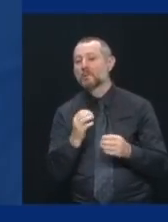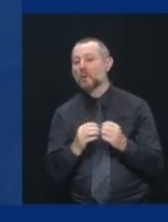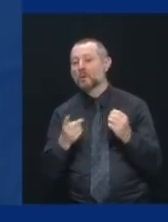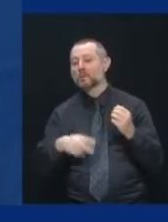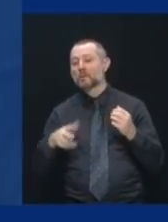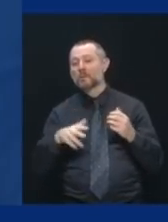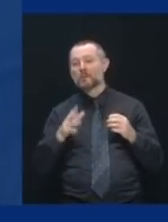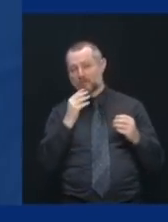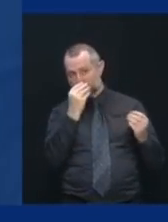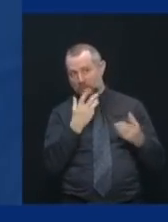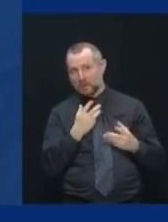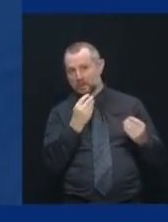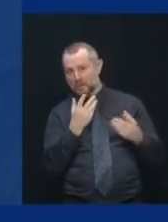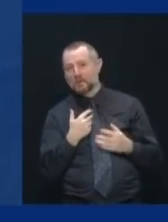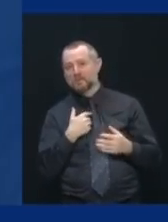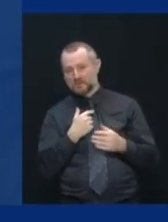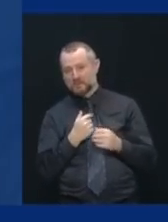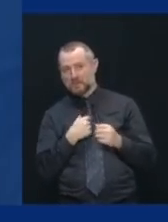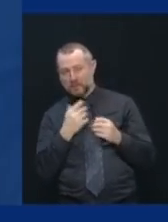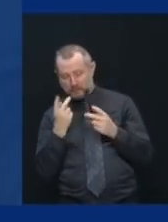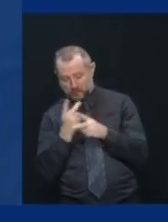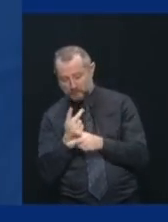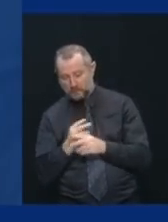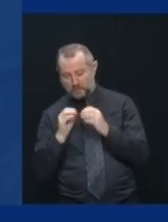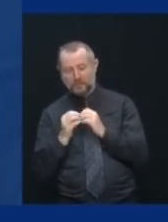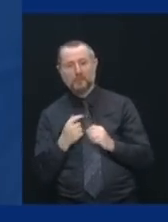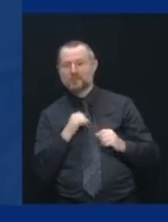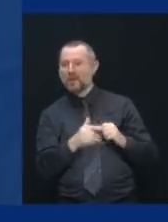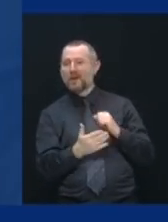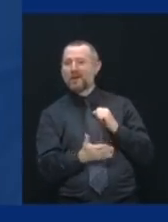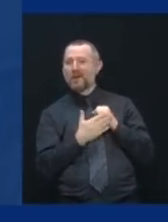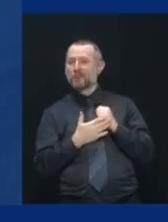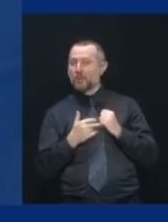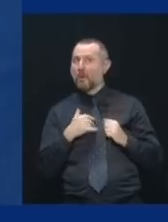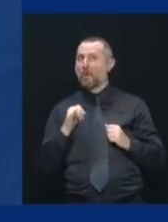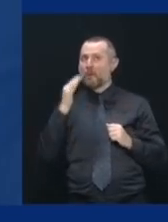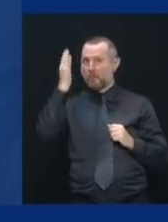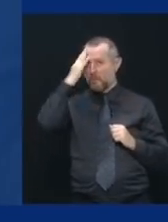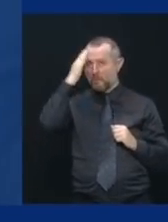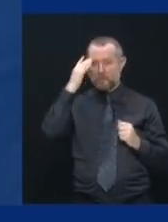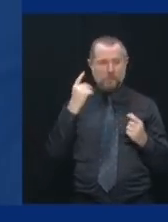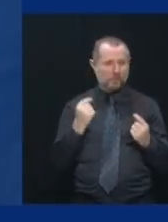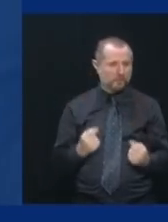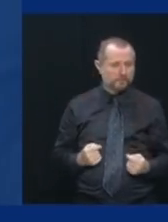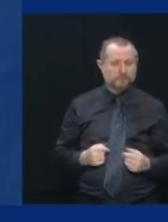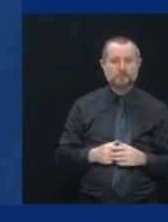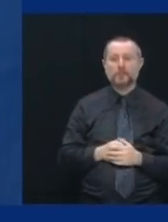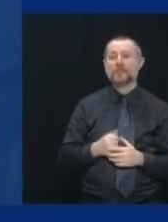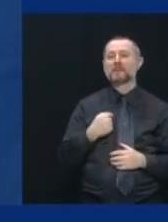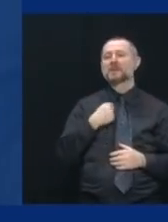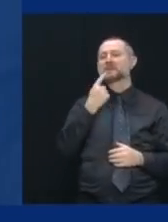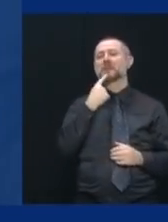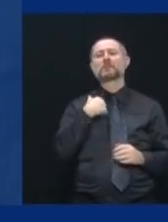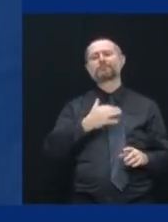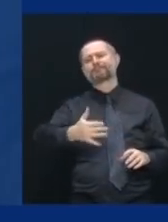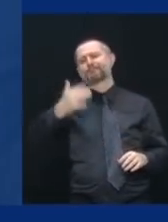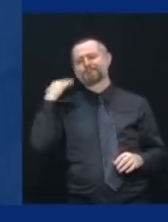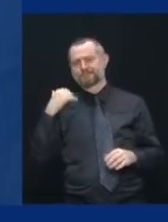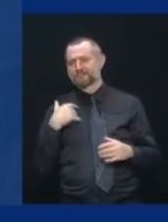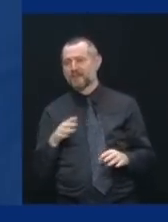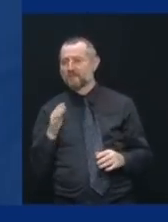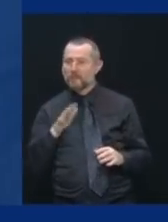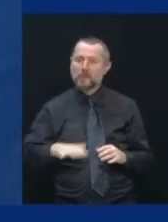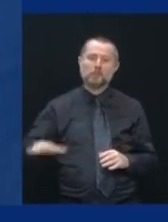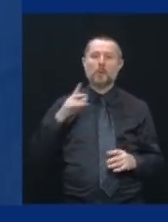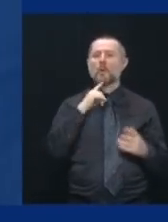administration. But we need more. And I said on day one, when this started, everyone is going to say the same thing.